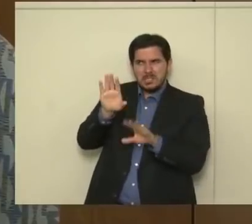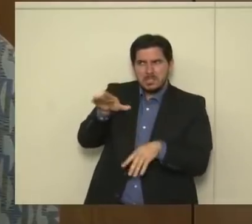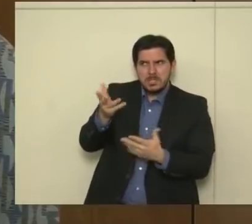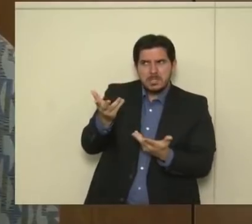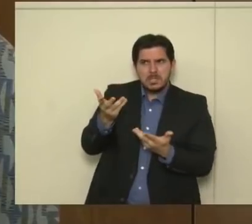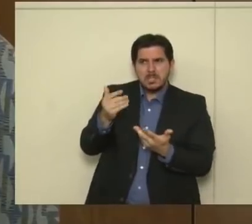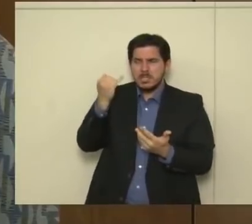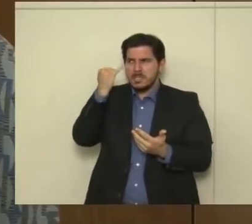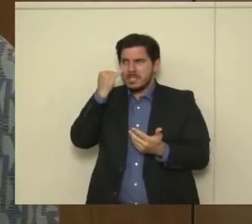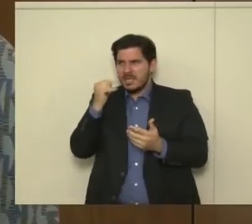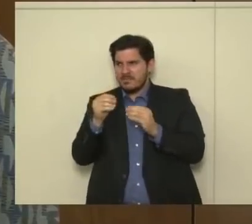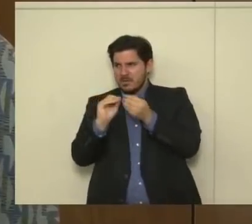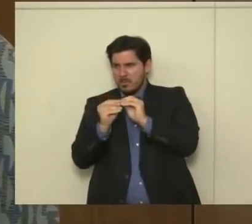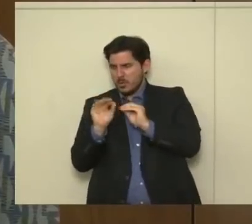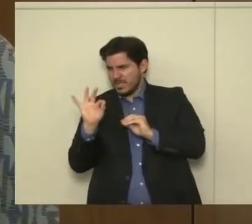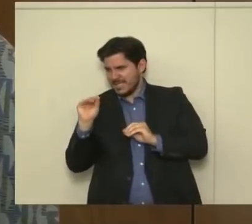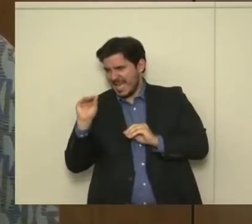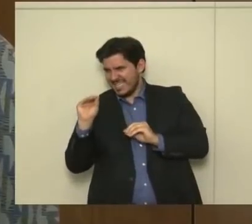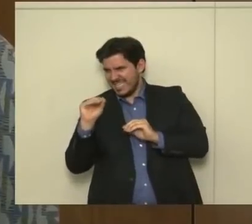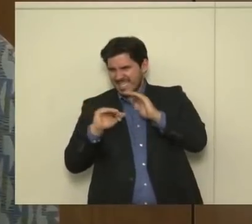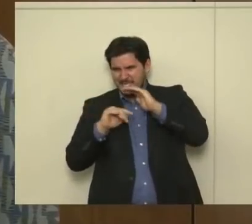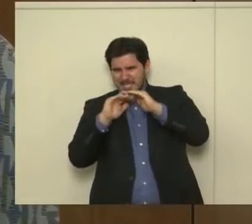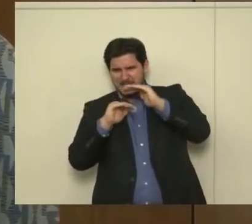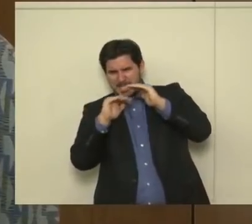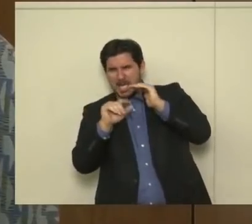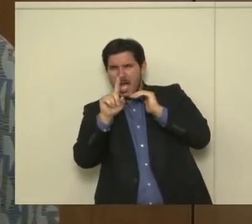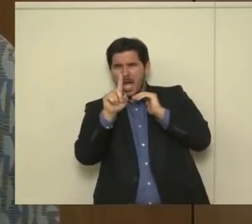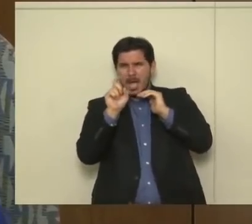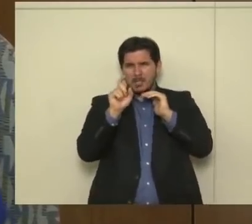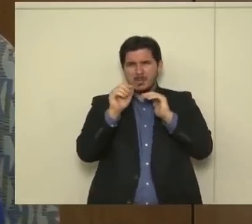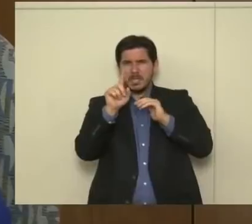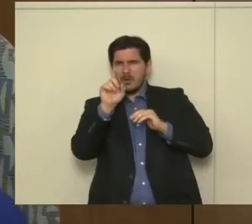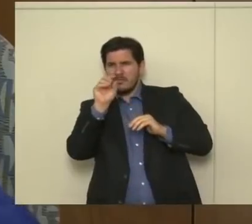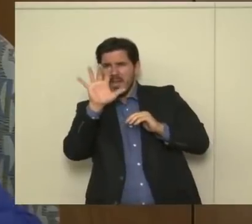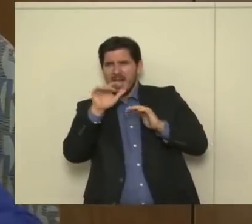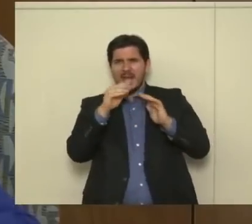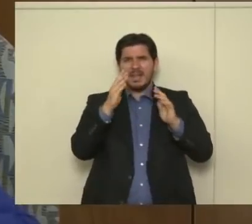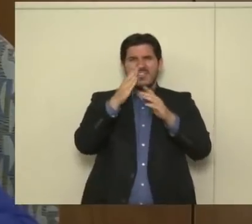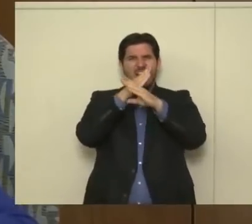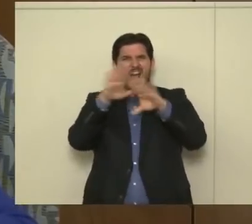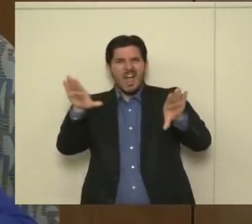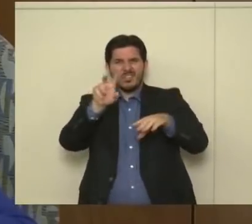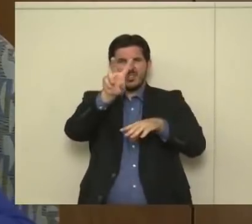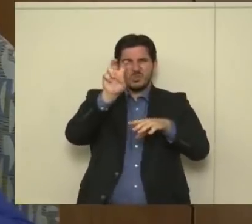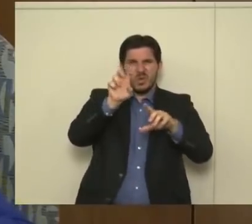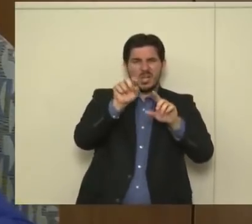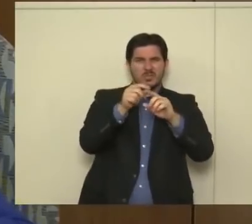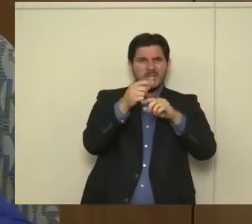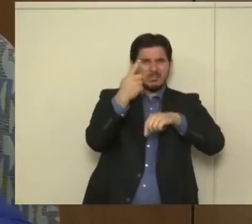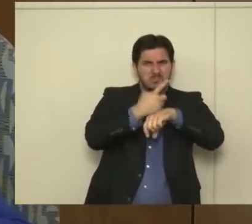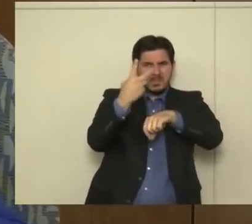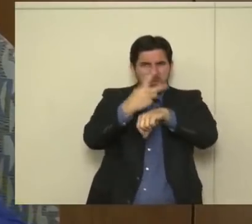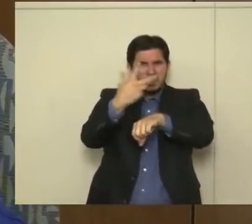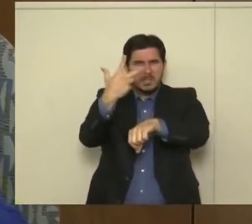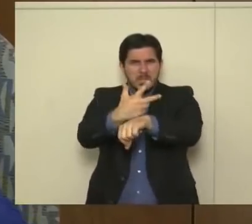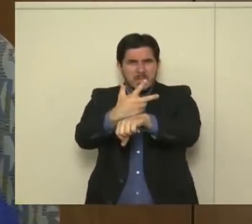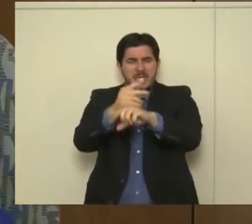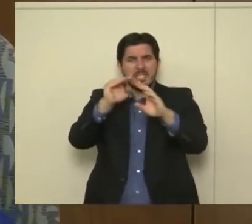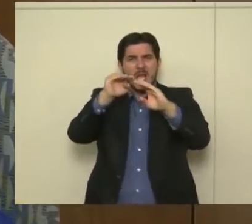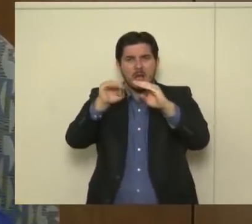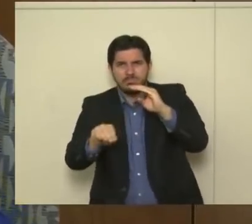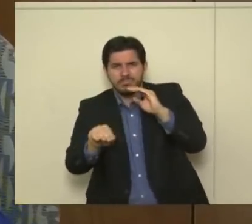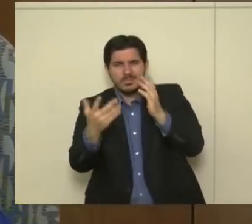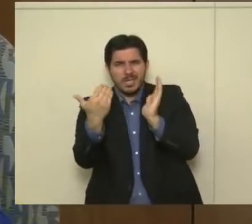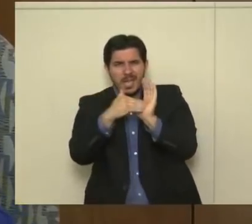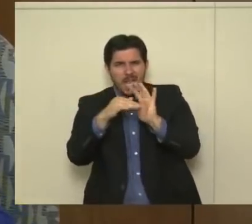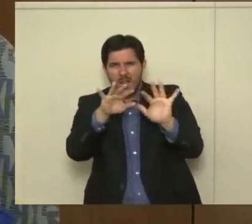you're in the 90s or the low hundreds, and then you're at 200 and 200, I'm averaging, for a couple of days in a row, and then a drop again. And that's one of